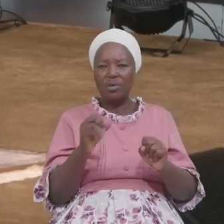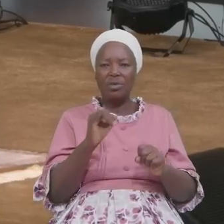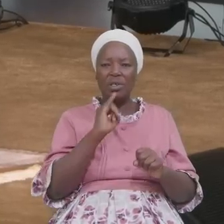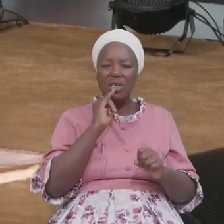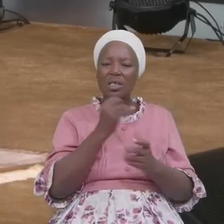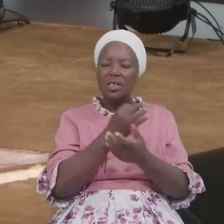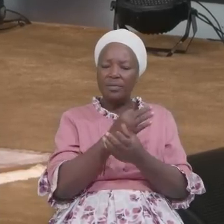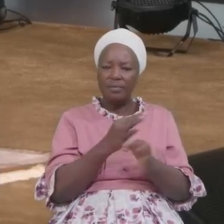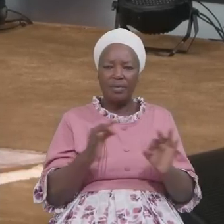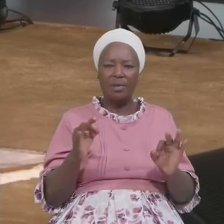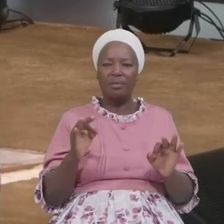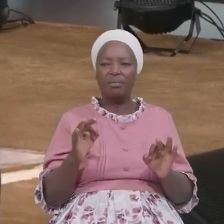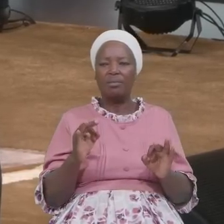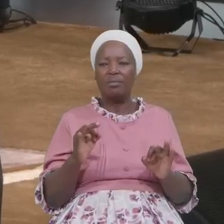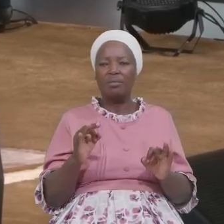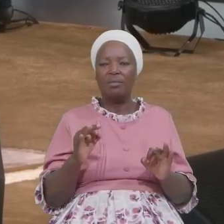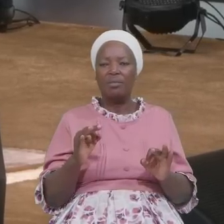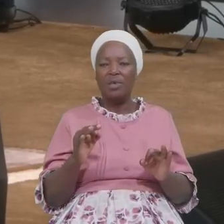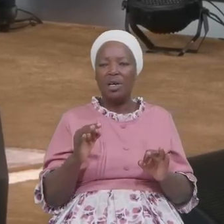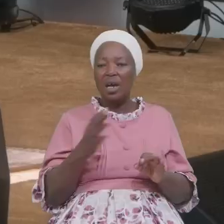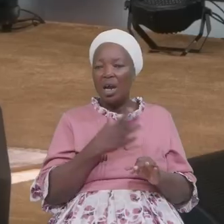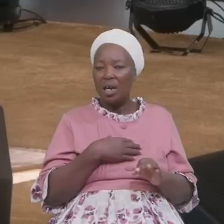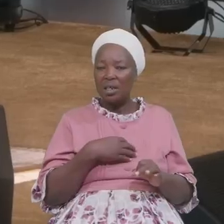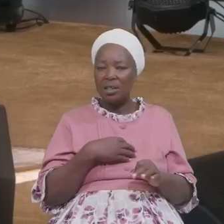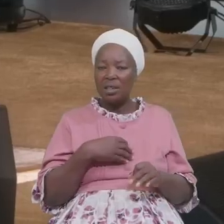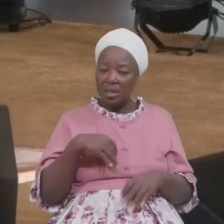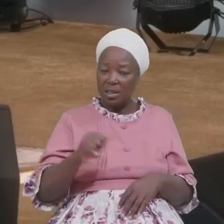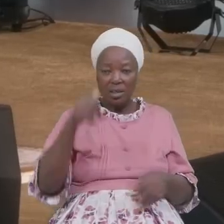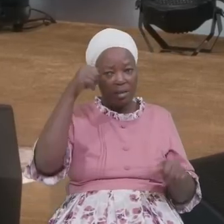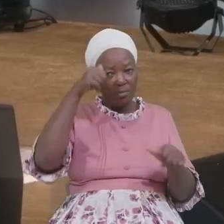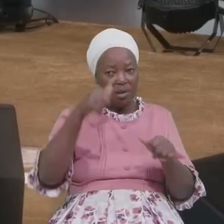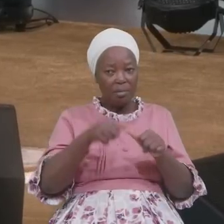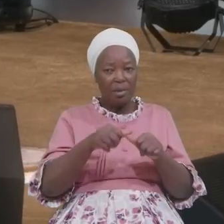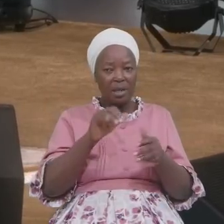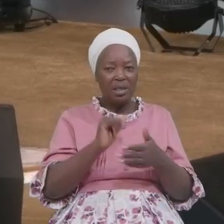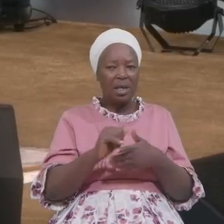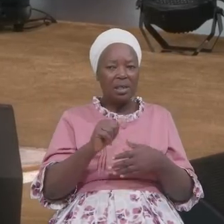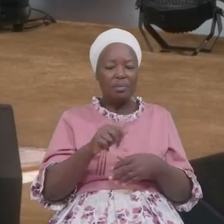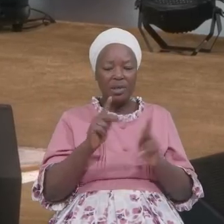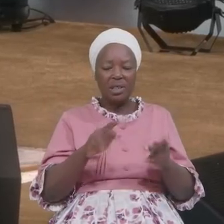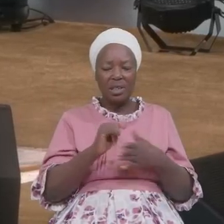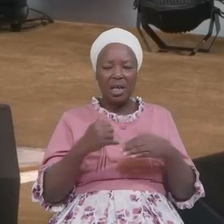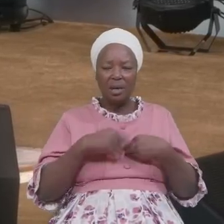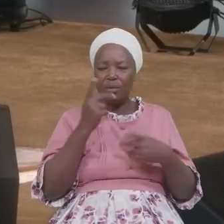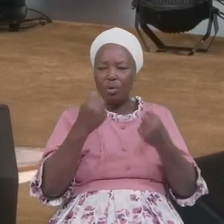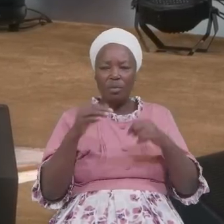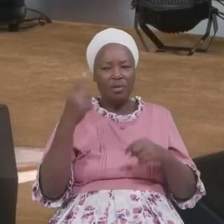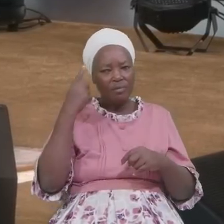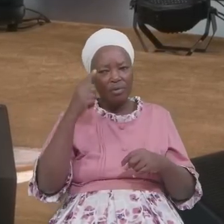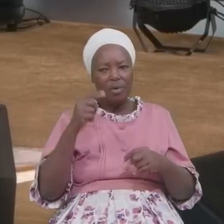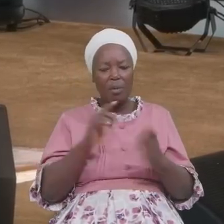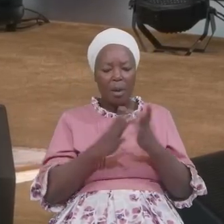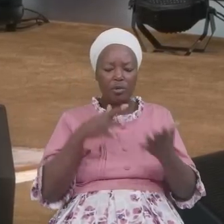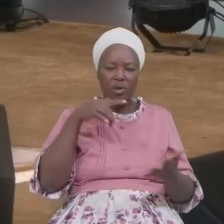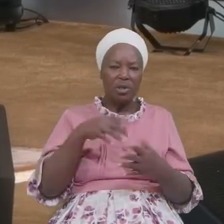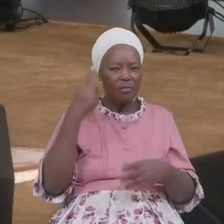free. And there was somebody who had been coming to the Bible study for years.